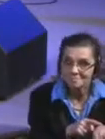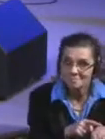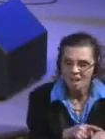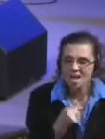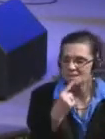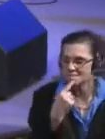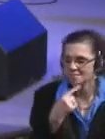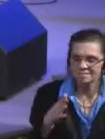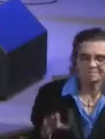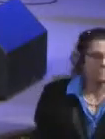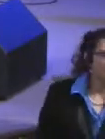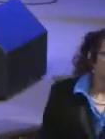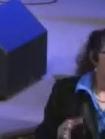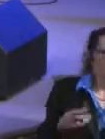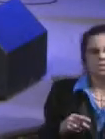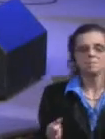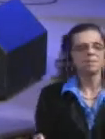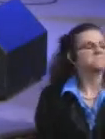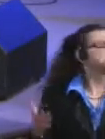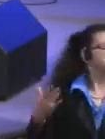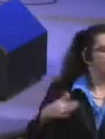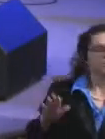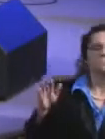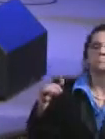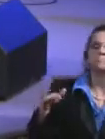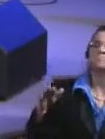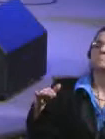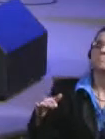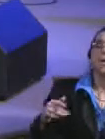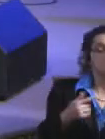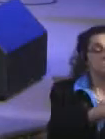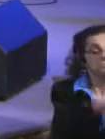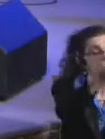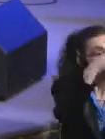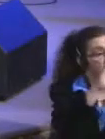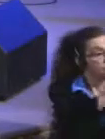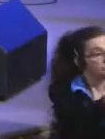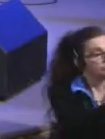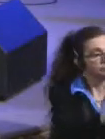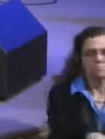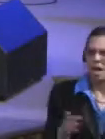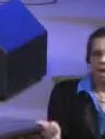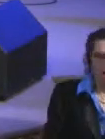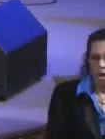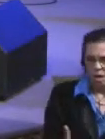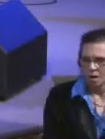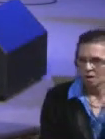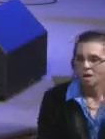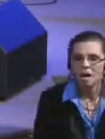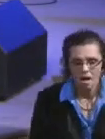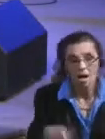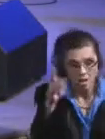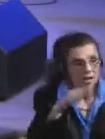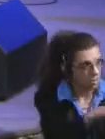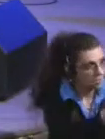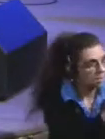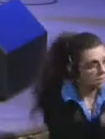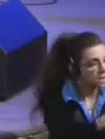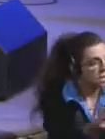say, well, we can just put it on cruise control now. I mean, God's going to show up. No, God showing up does depend on you, and it depends on me.